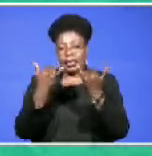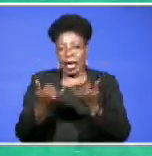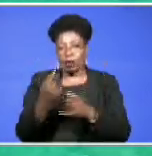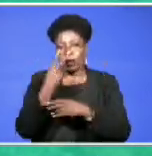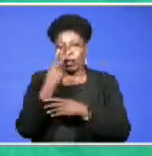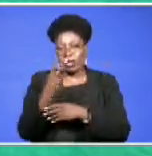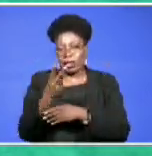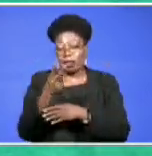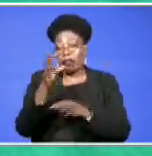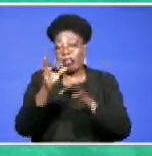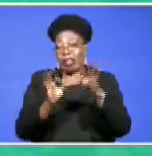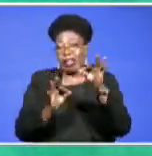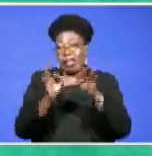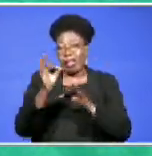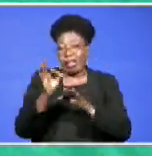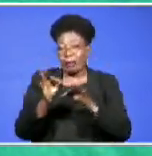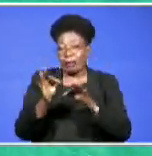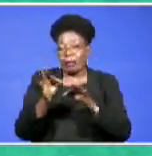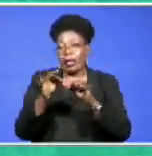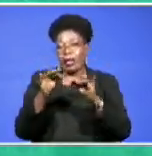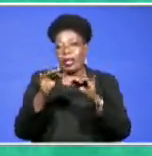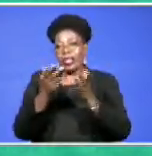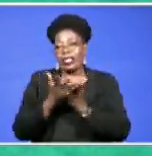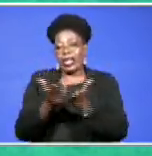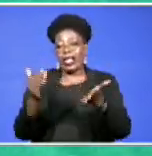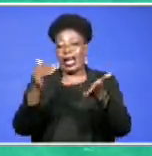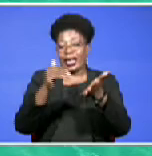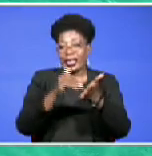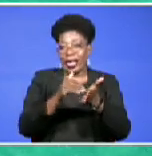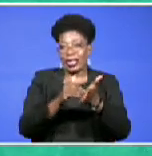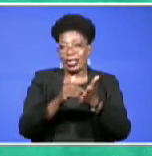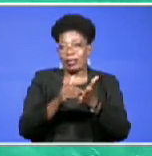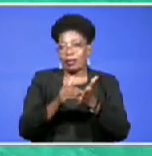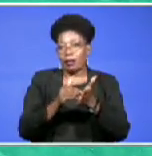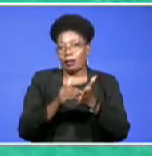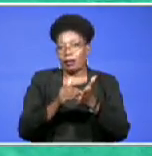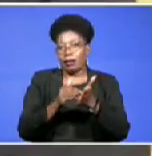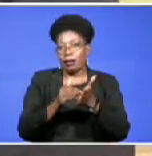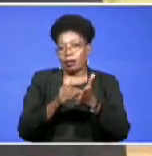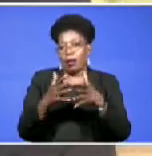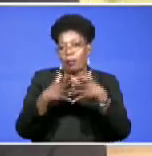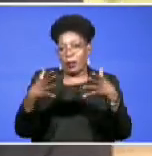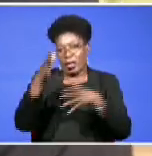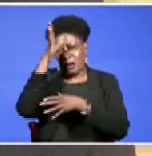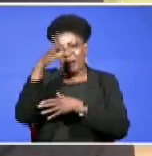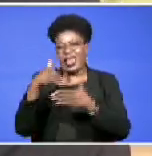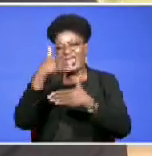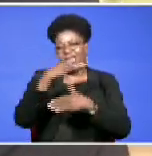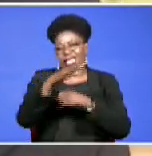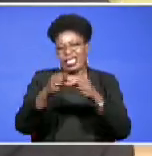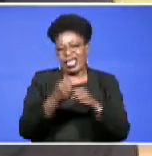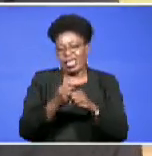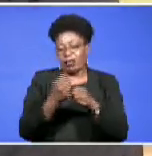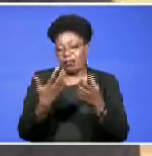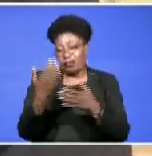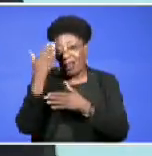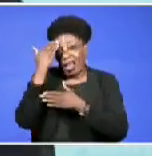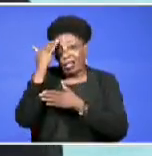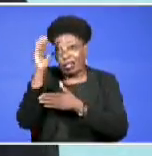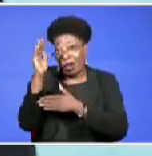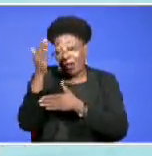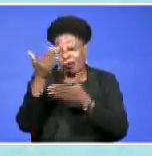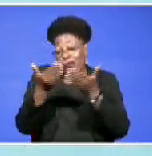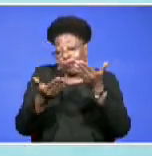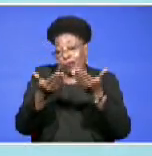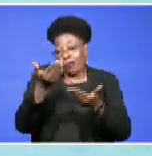see if challenging the big boys on the bigger boats next year? I don't know, but that's a big step.